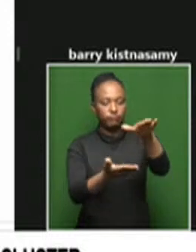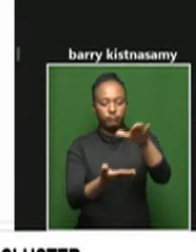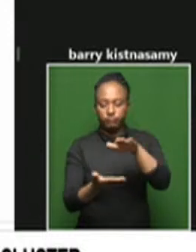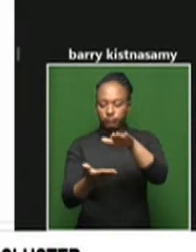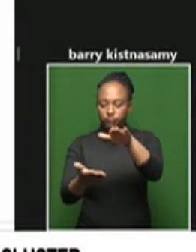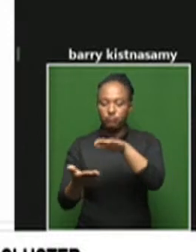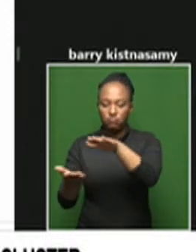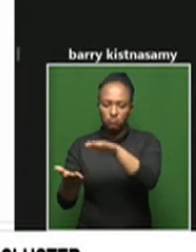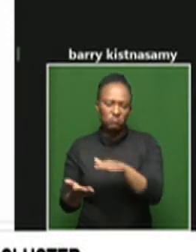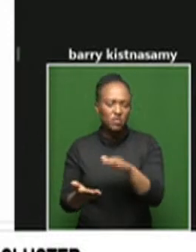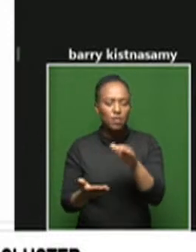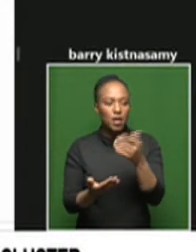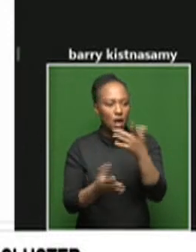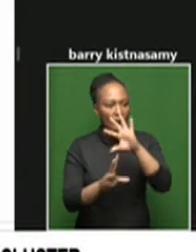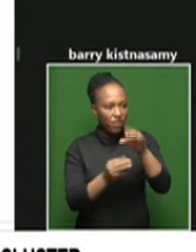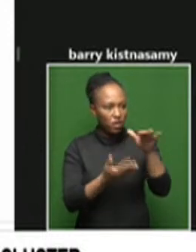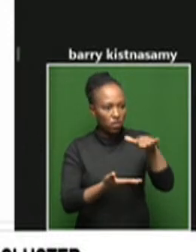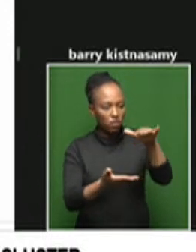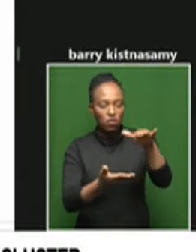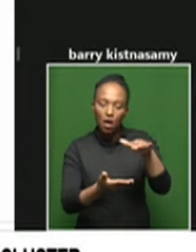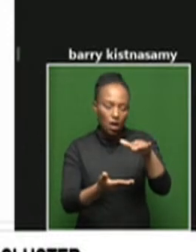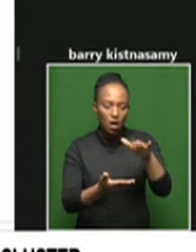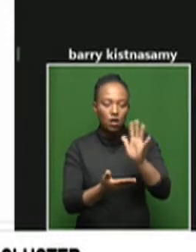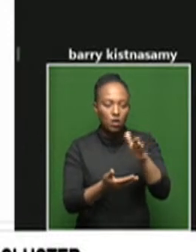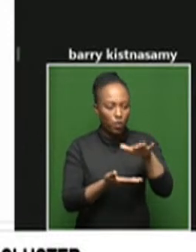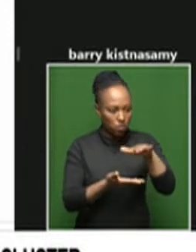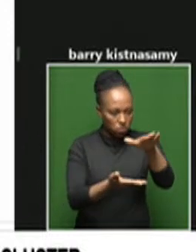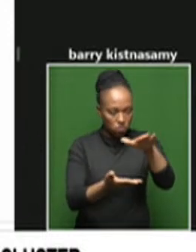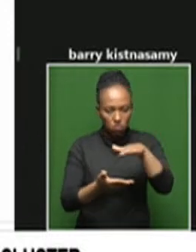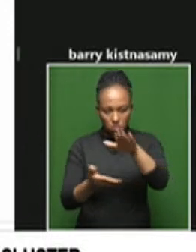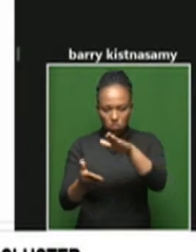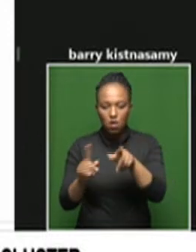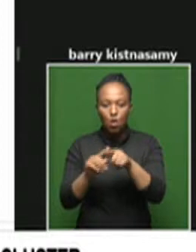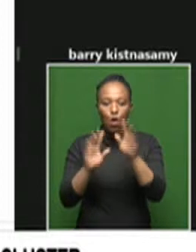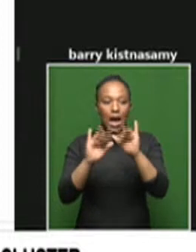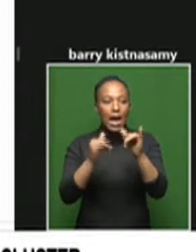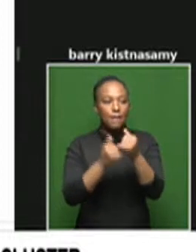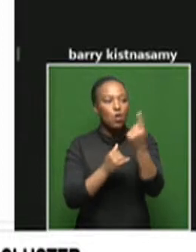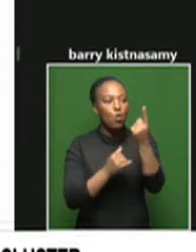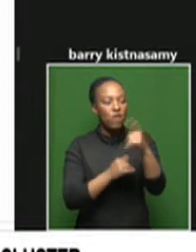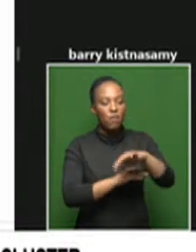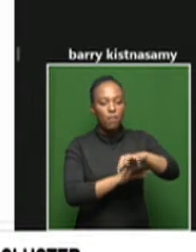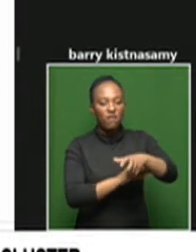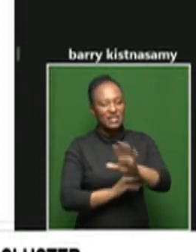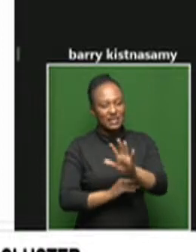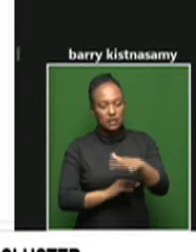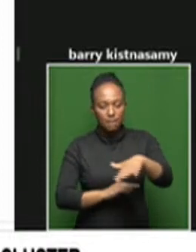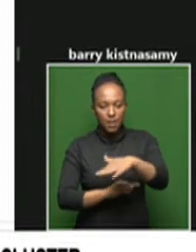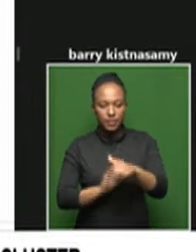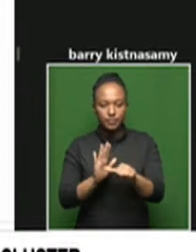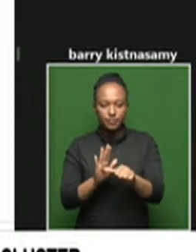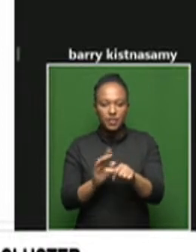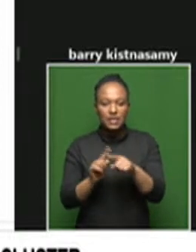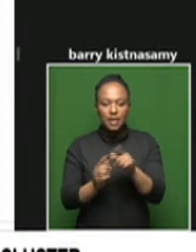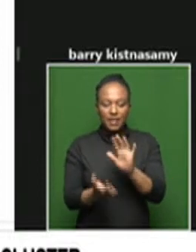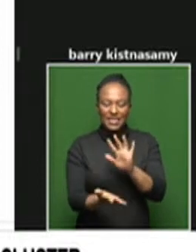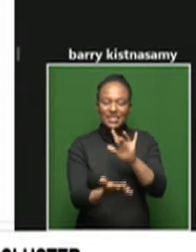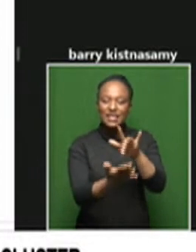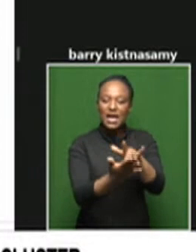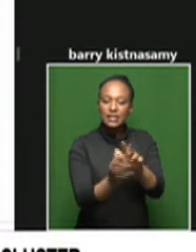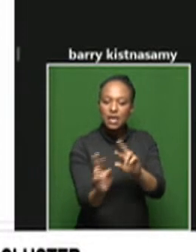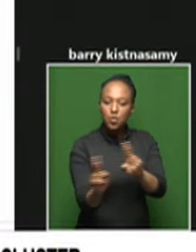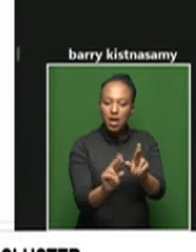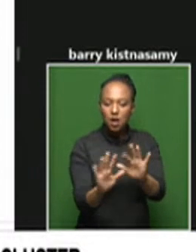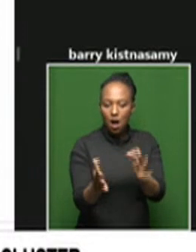mechanism. Also not companies in only one province. So geographic location. And then lastly, site readiness to provide